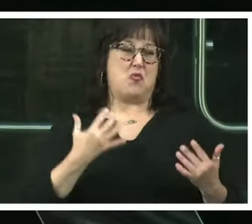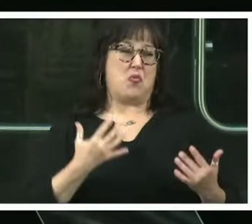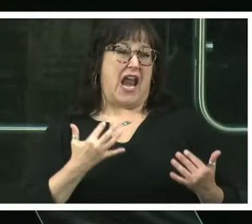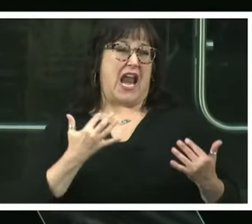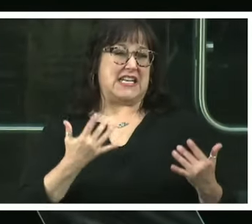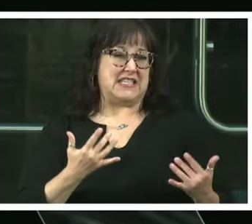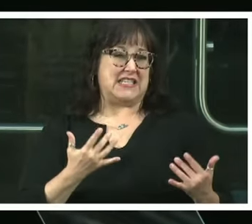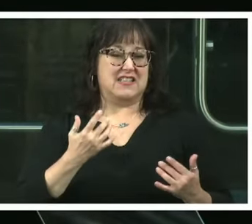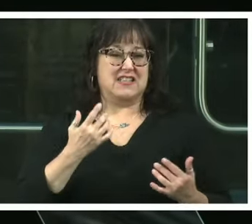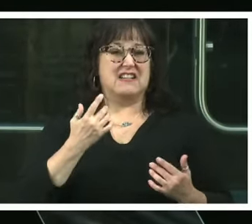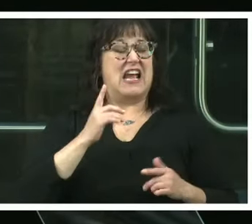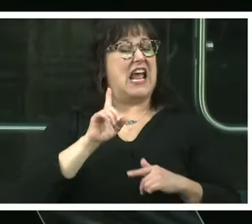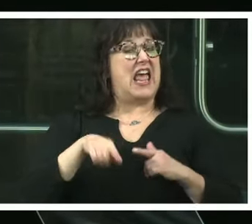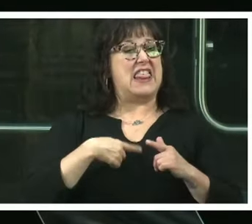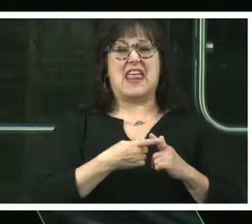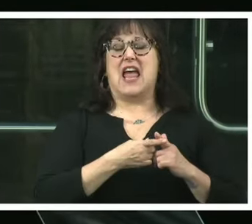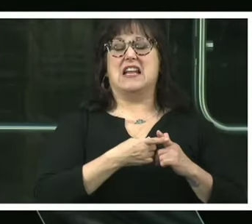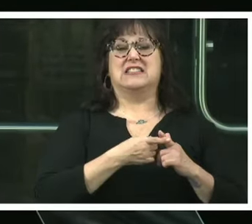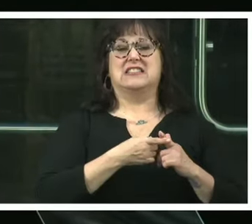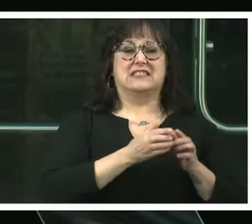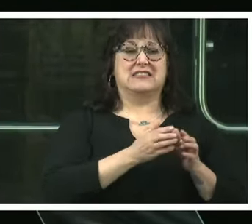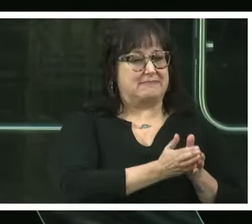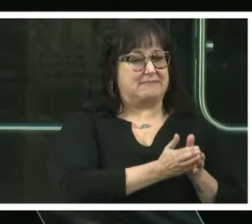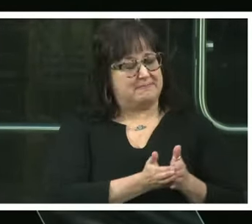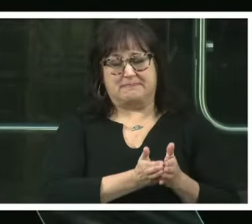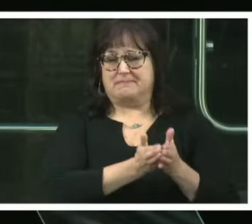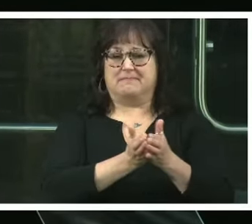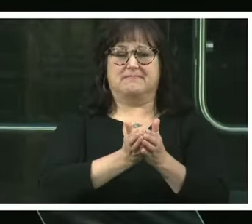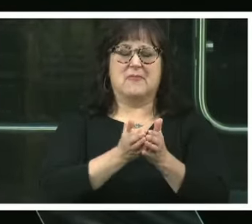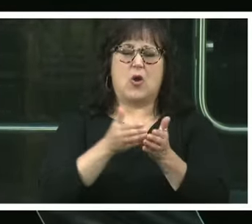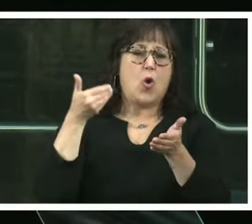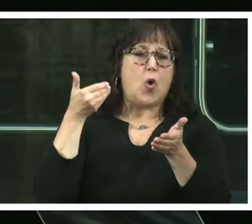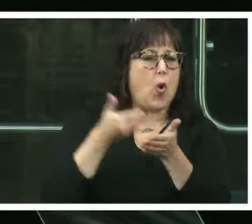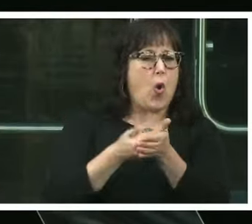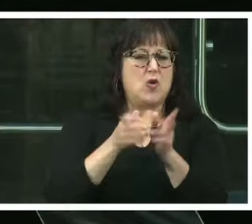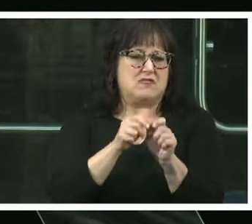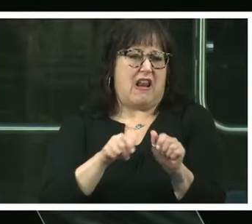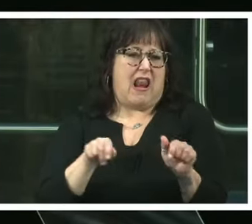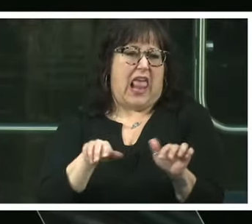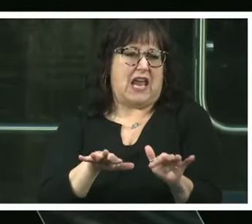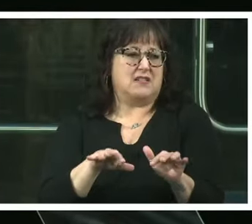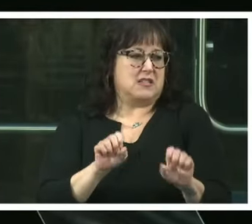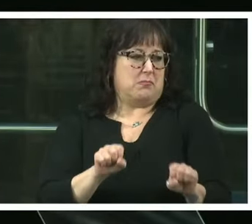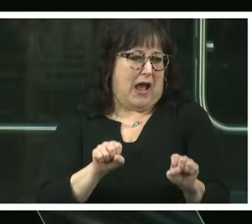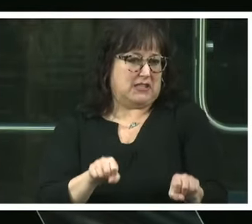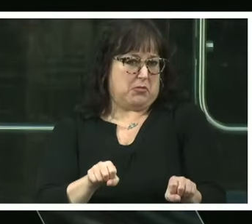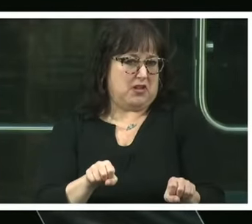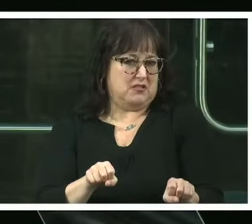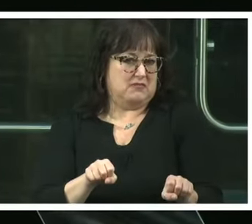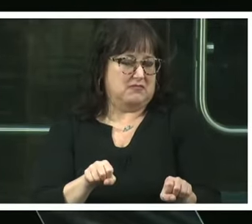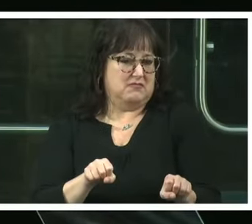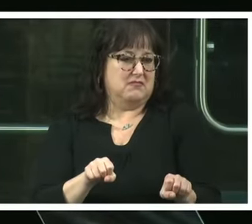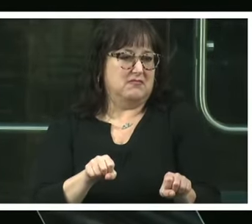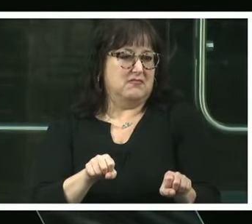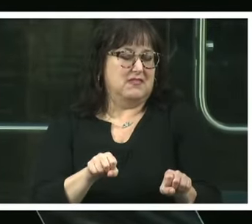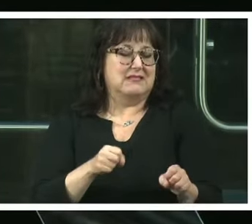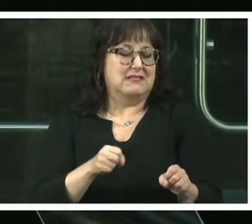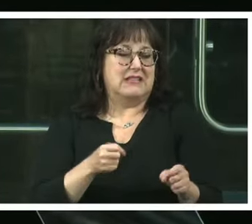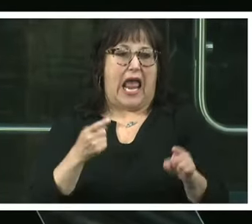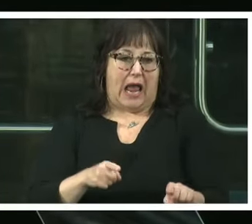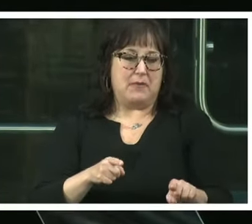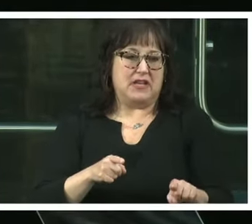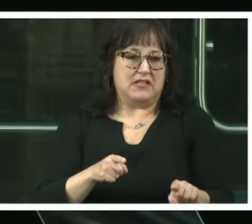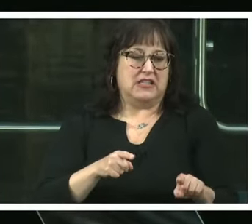high tide and sailed the Niantic as close to land as they could get, running her aground